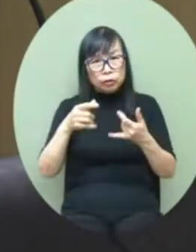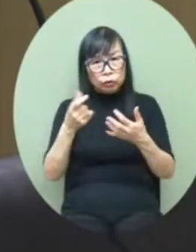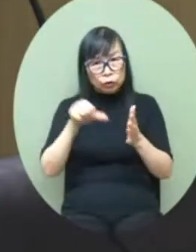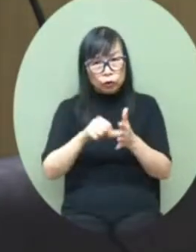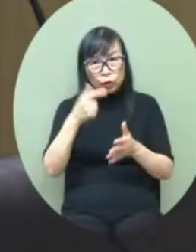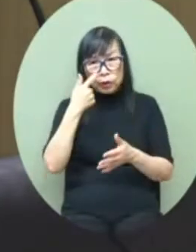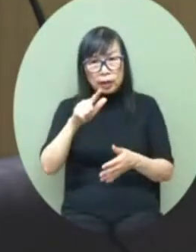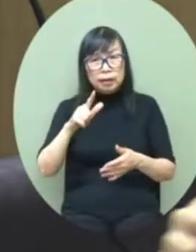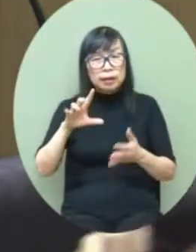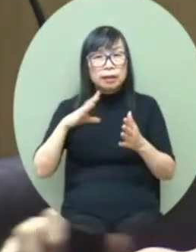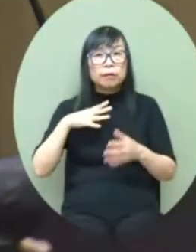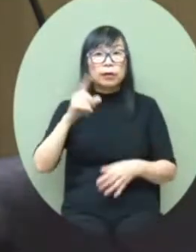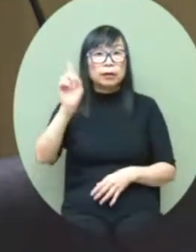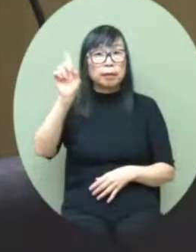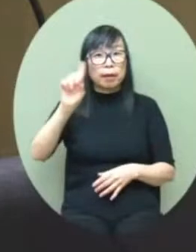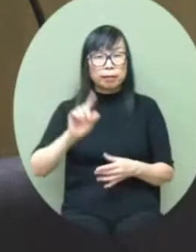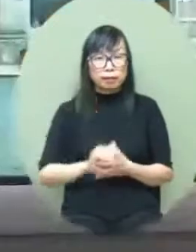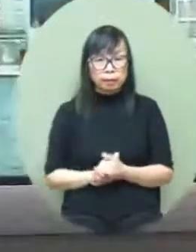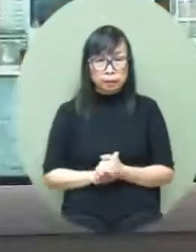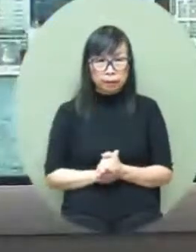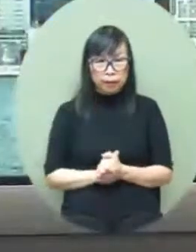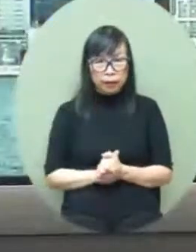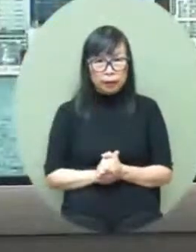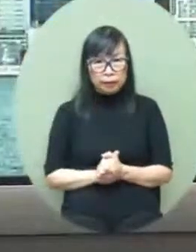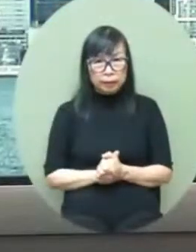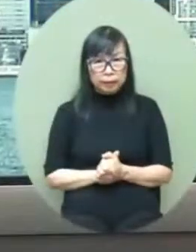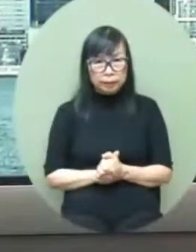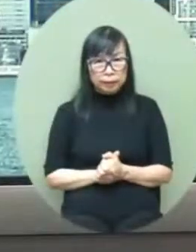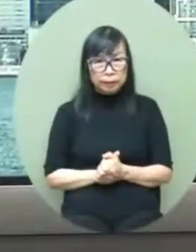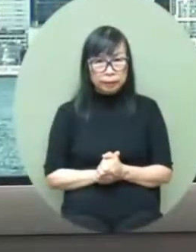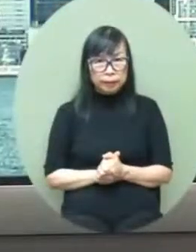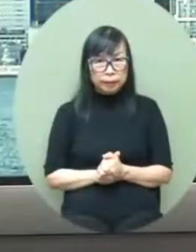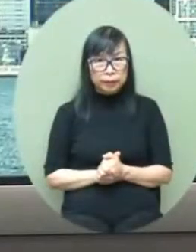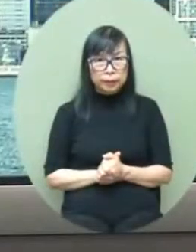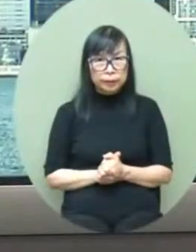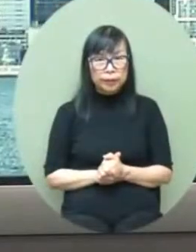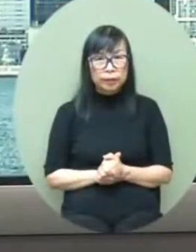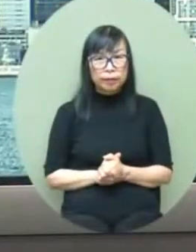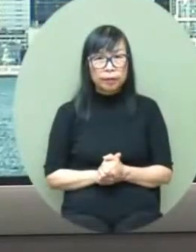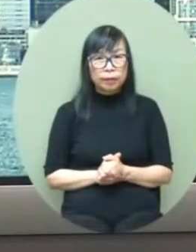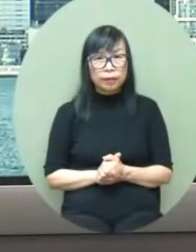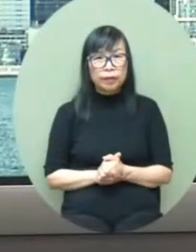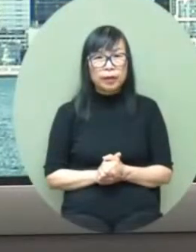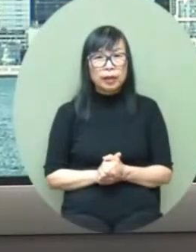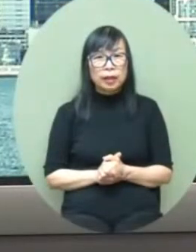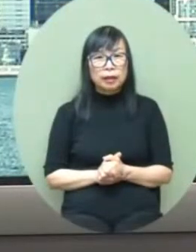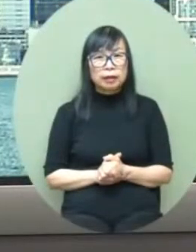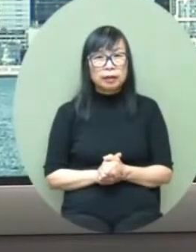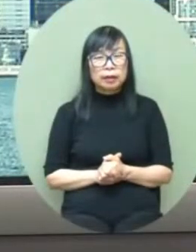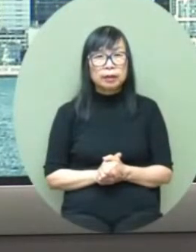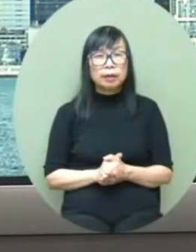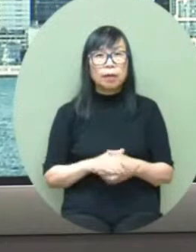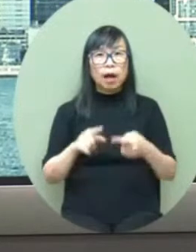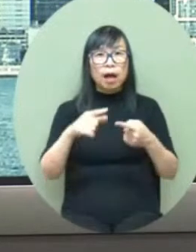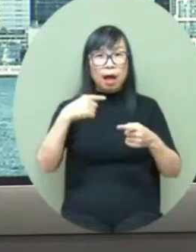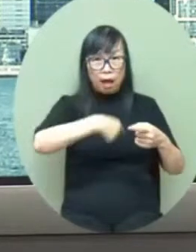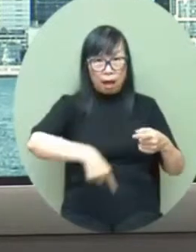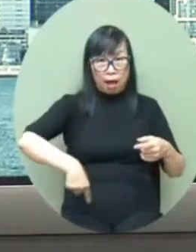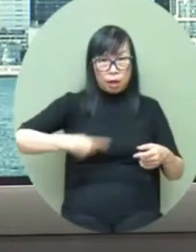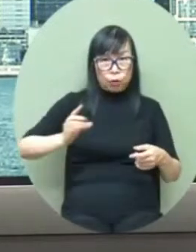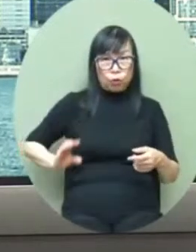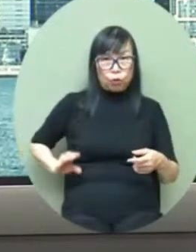the anti-extradition bill saga. The government said that they would give us an update. What is the latest progress?